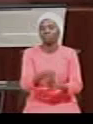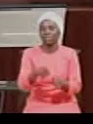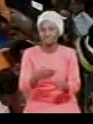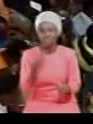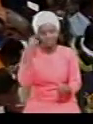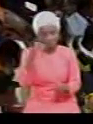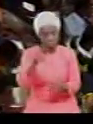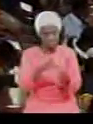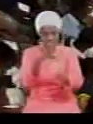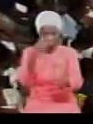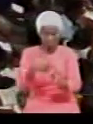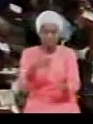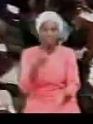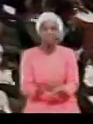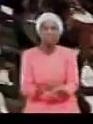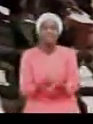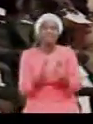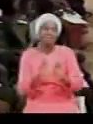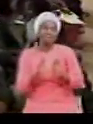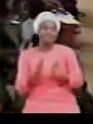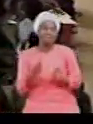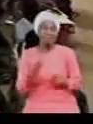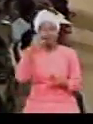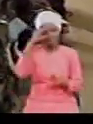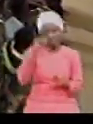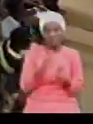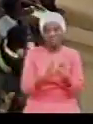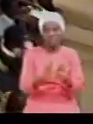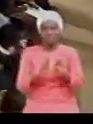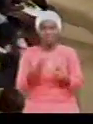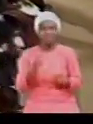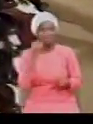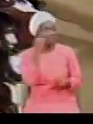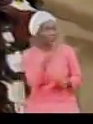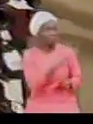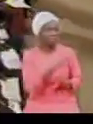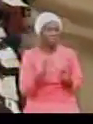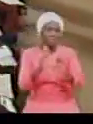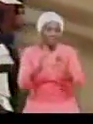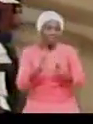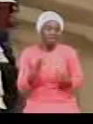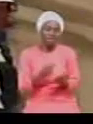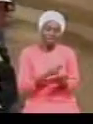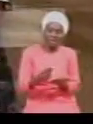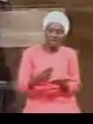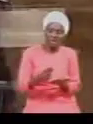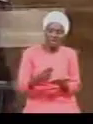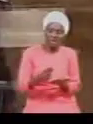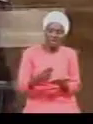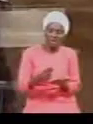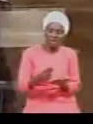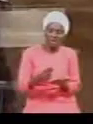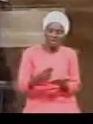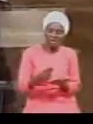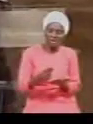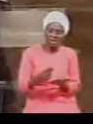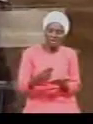everything for you. Fear of man, fear of woman, fear of failure. The Lord